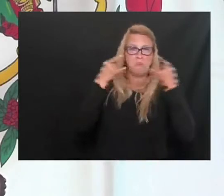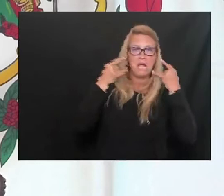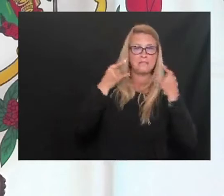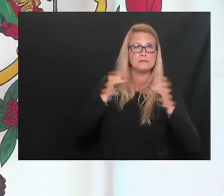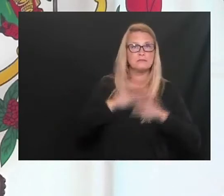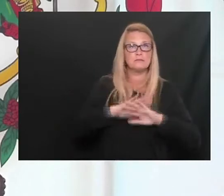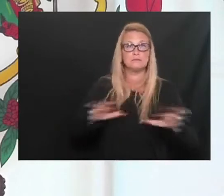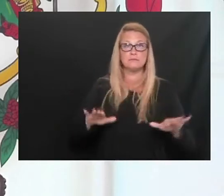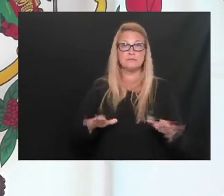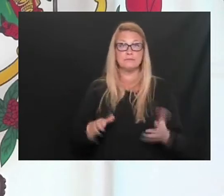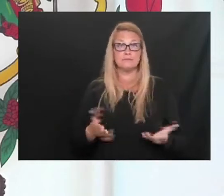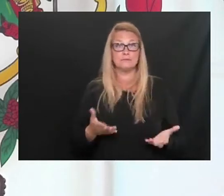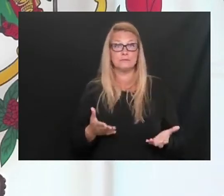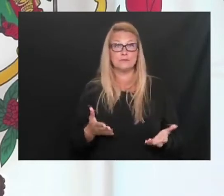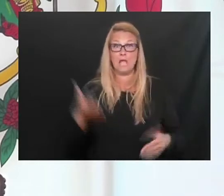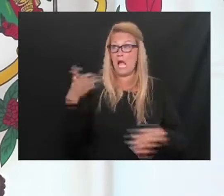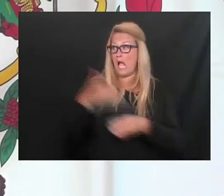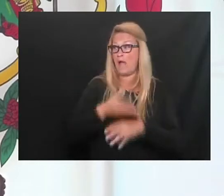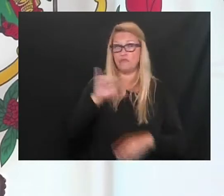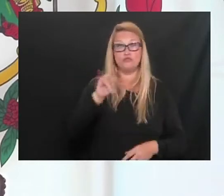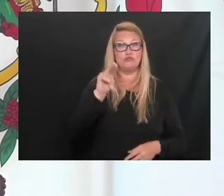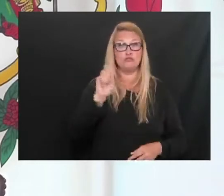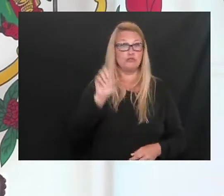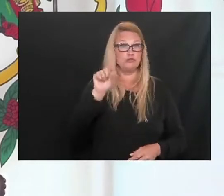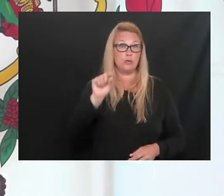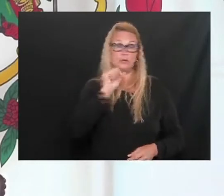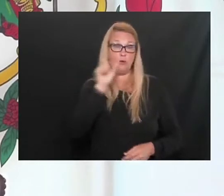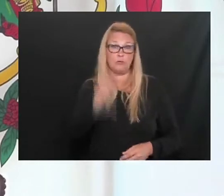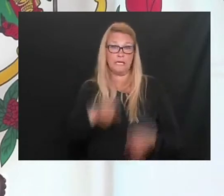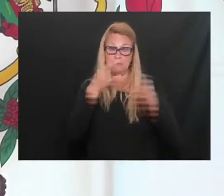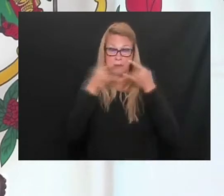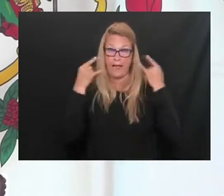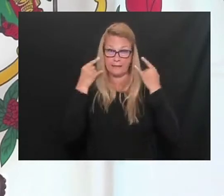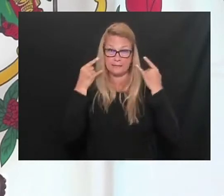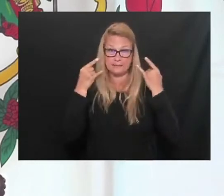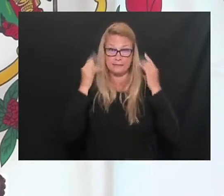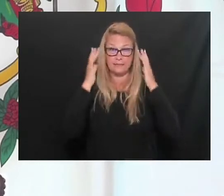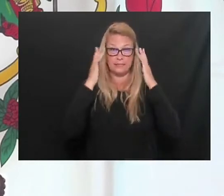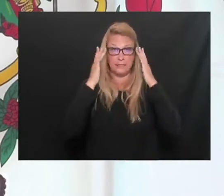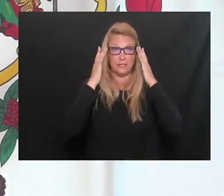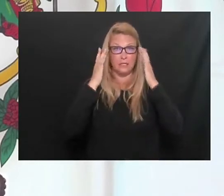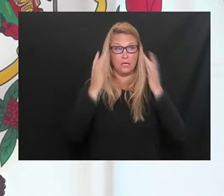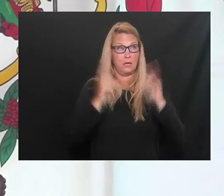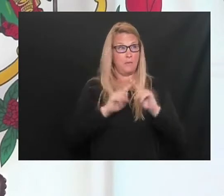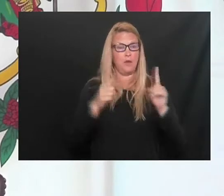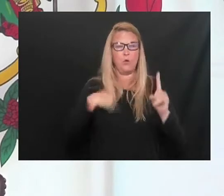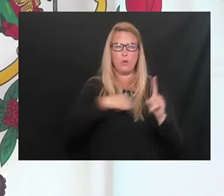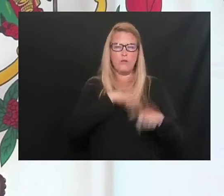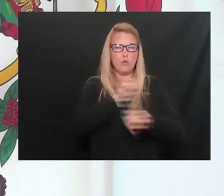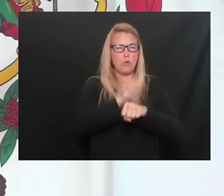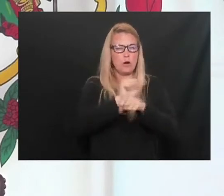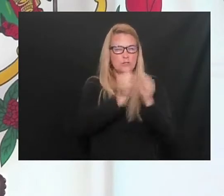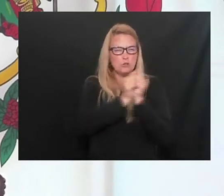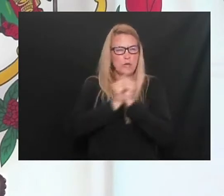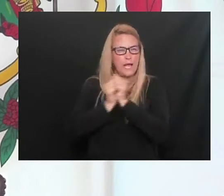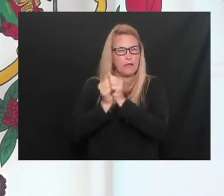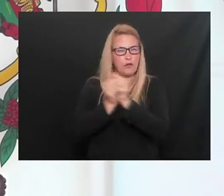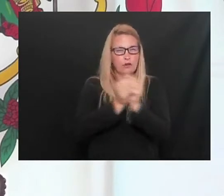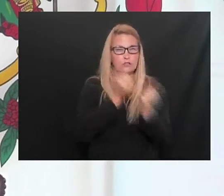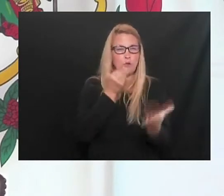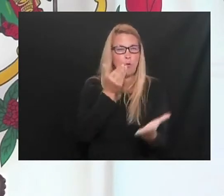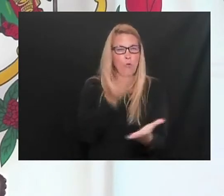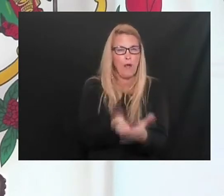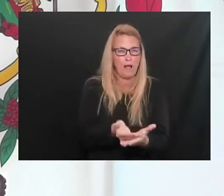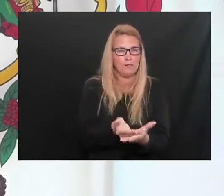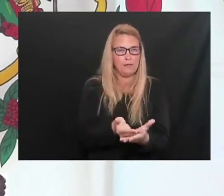don't have to wear a mask after June the 20th. And we absolutely have stuck together so well that we've kept the